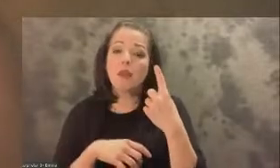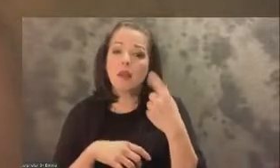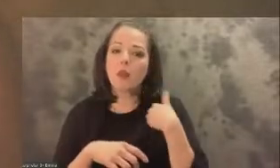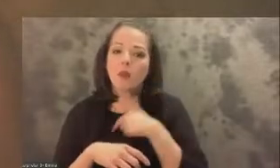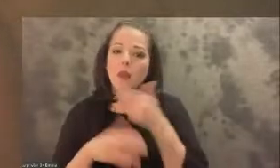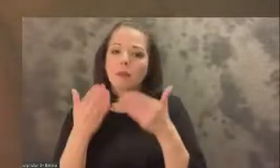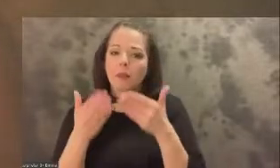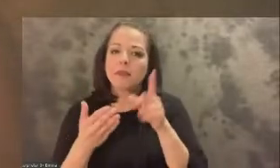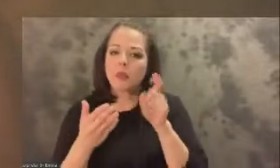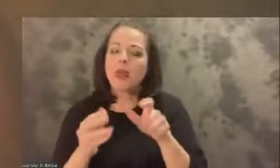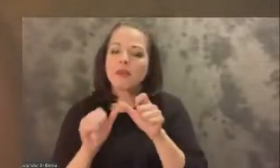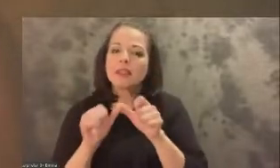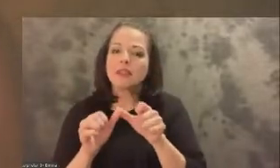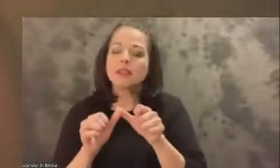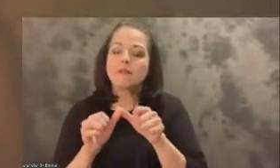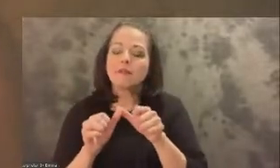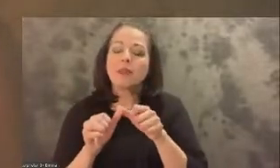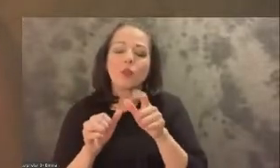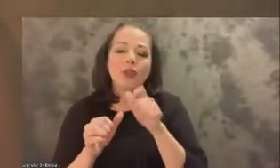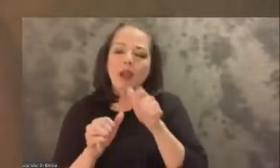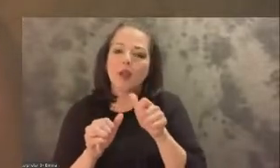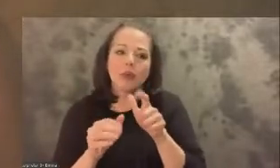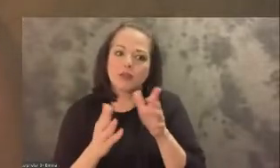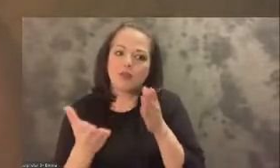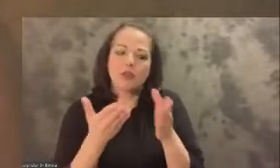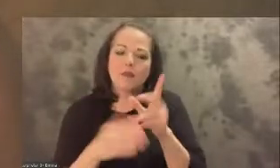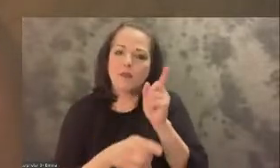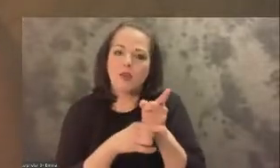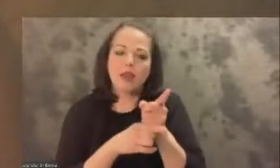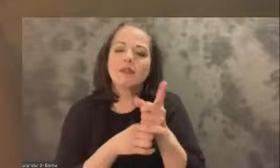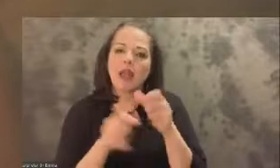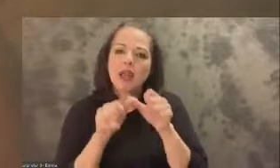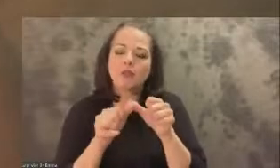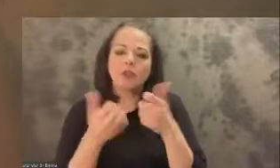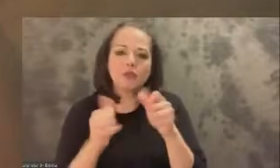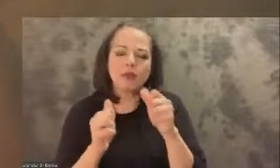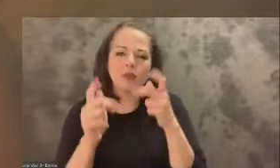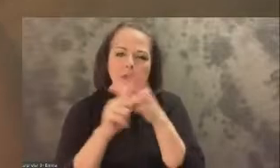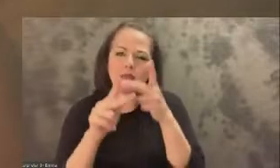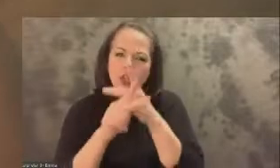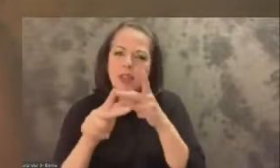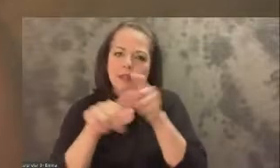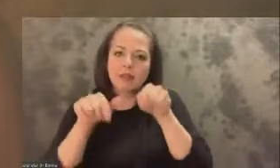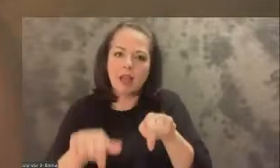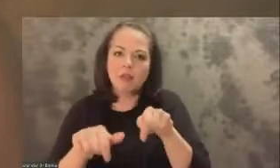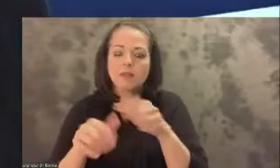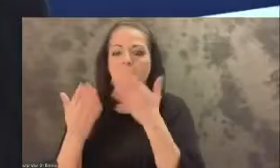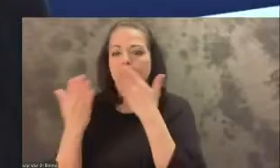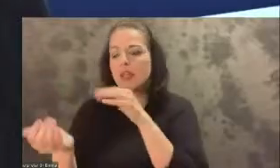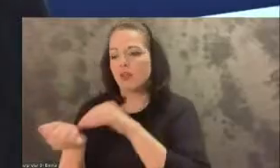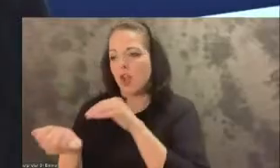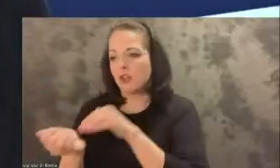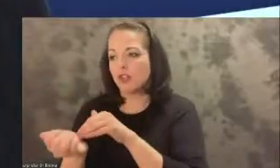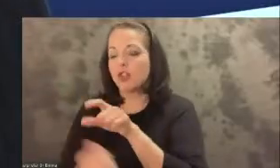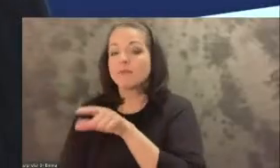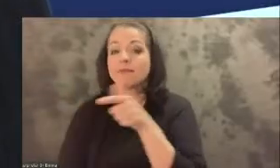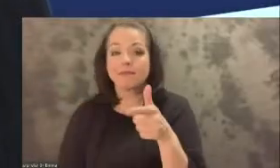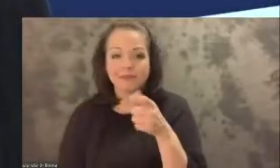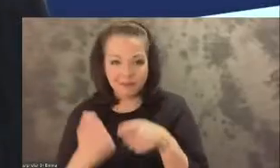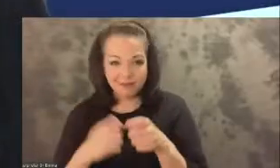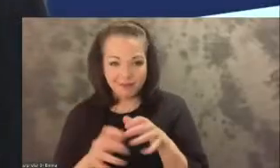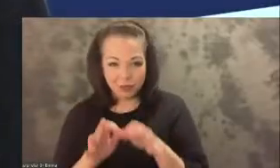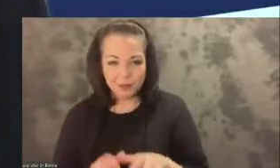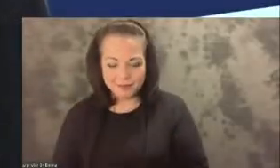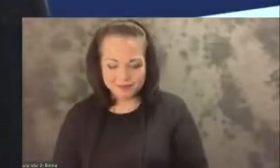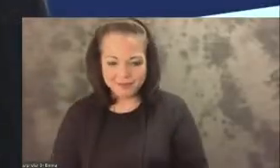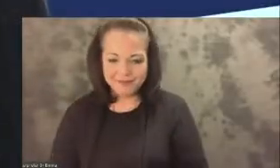probably going to do them a disservice as we have historically done. Thank you, Doctor. Ms. Turner, please, you get our